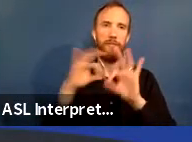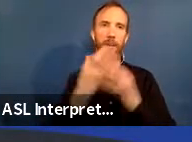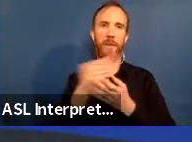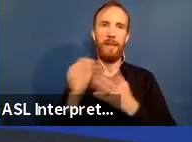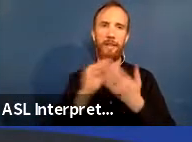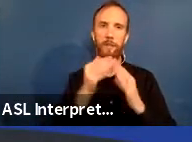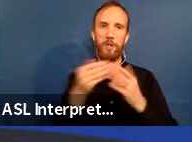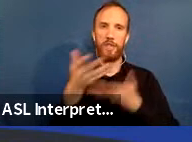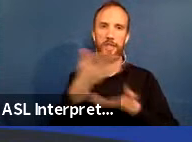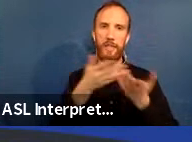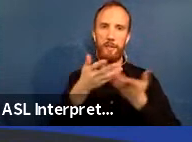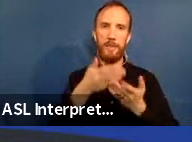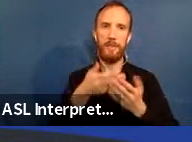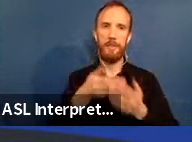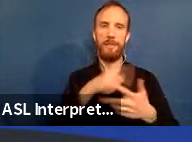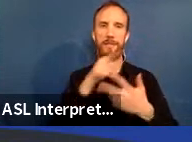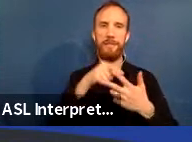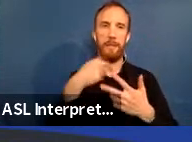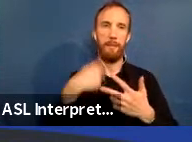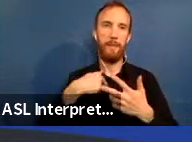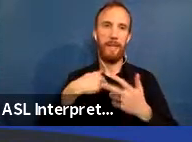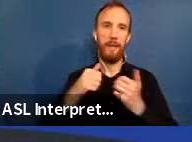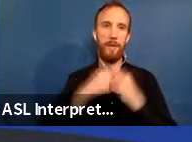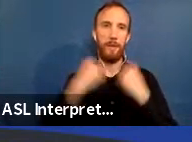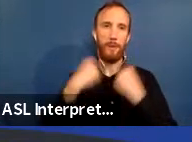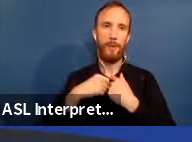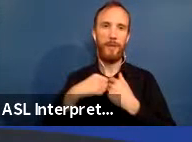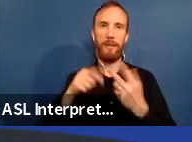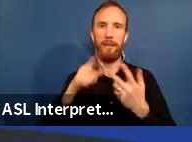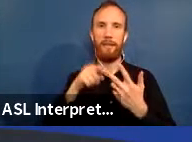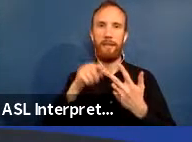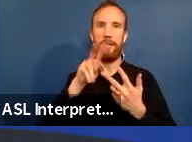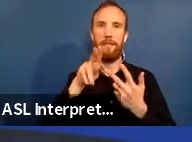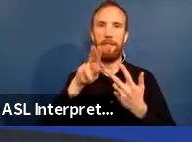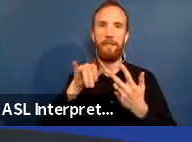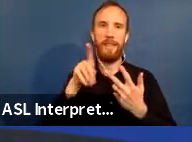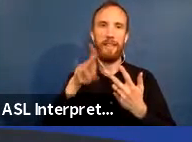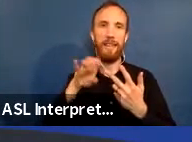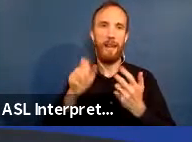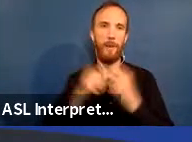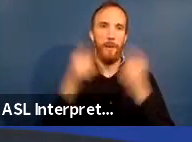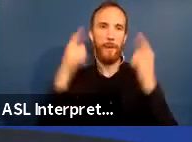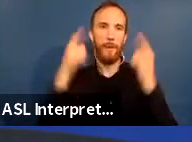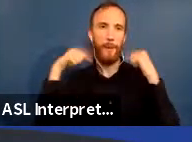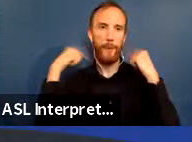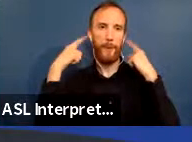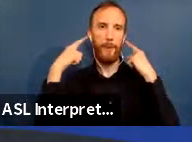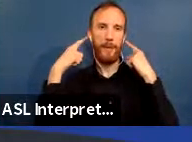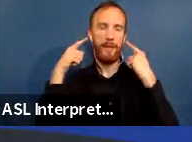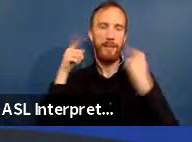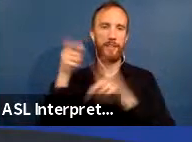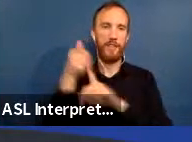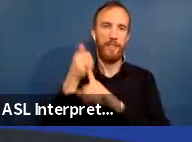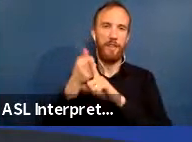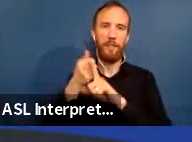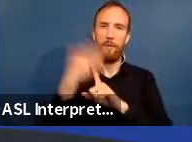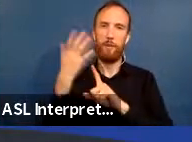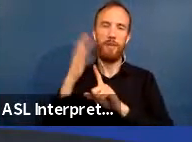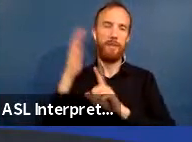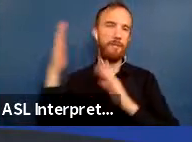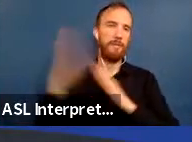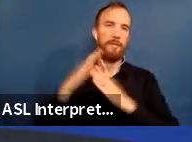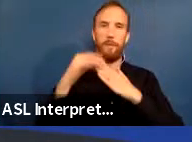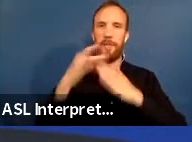Engagement. That's me, Maurice, with the collar. Vinny Dye with the hoop earrings. She's one of our great leaders here in